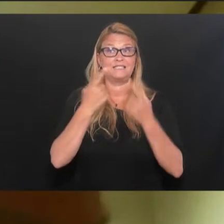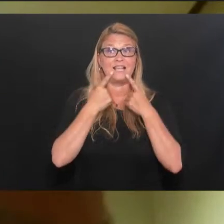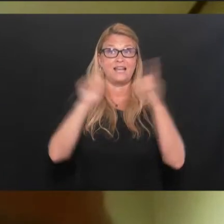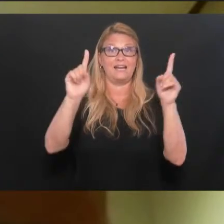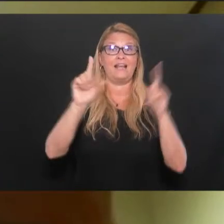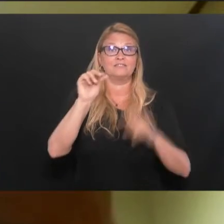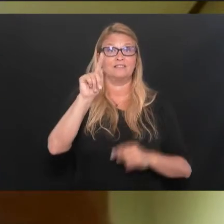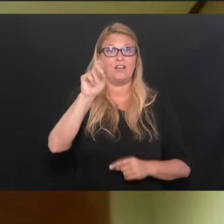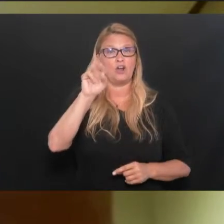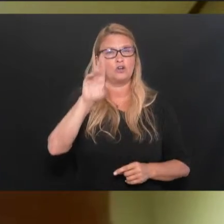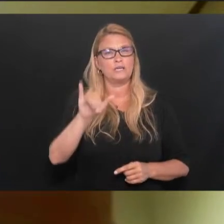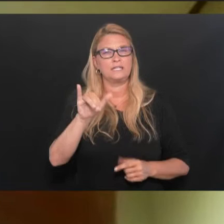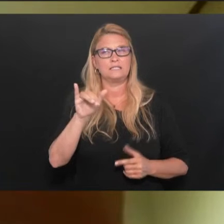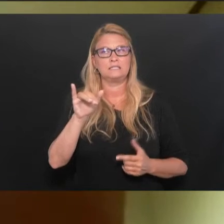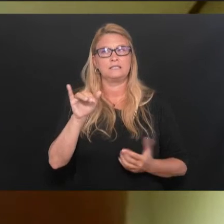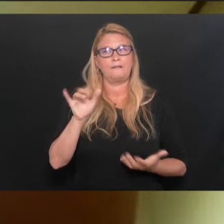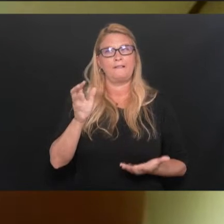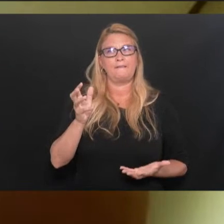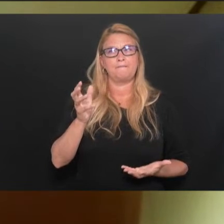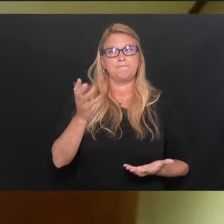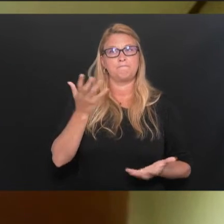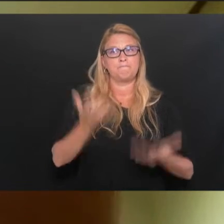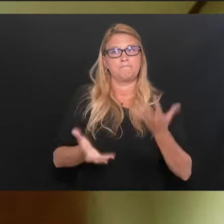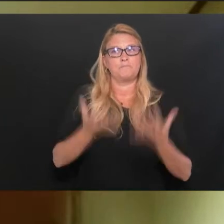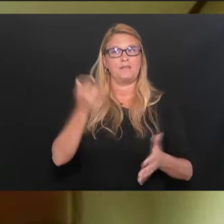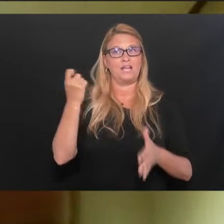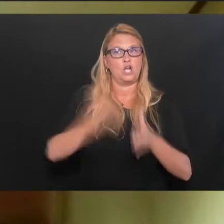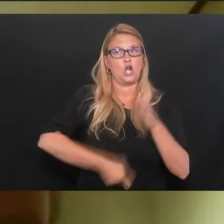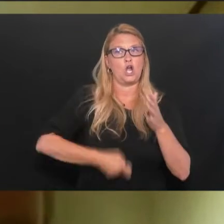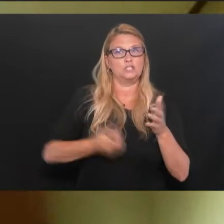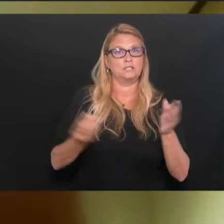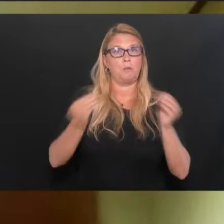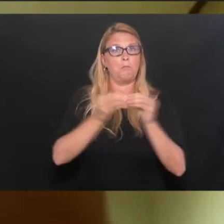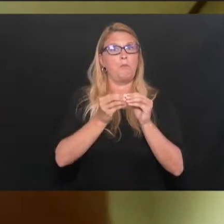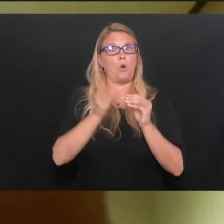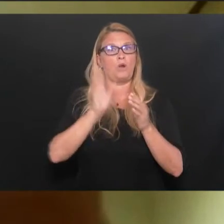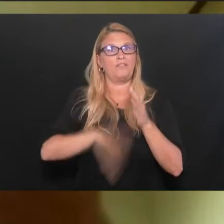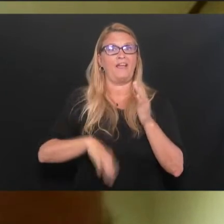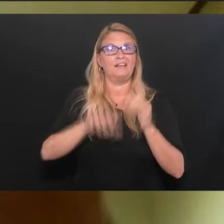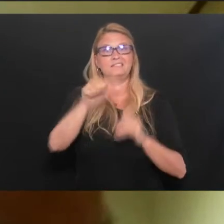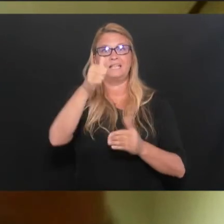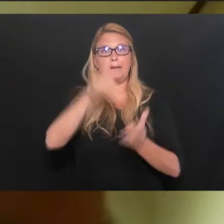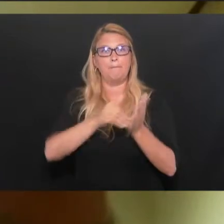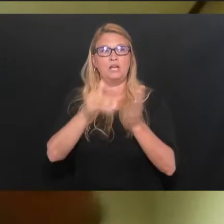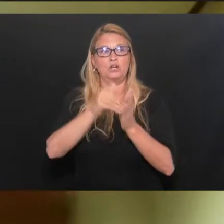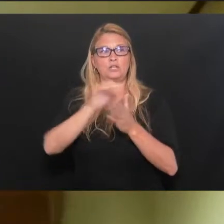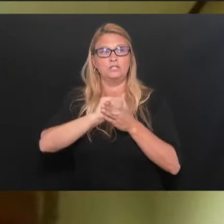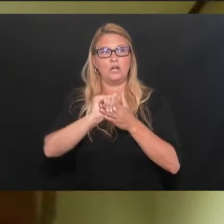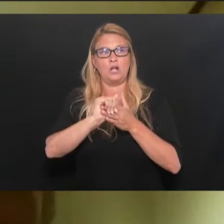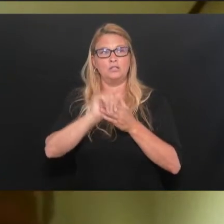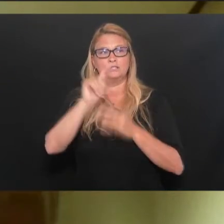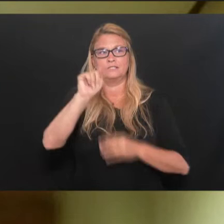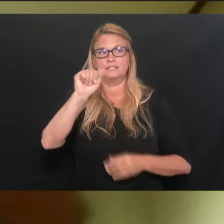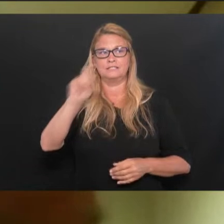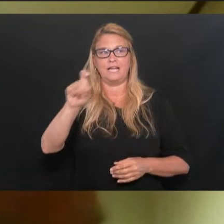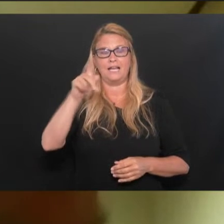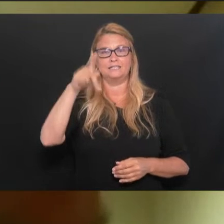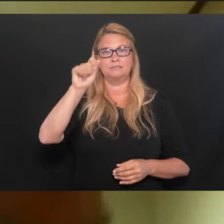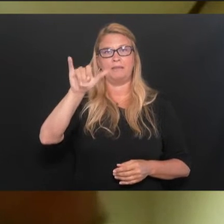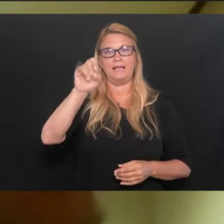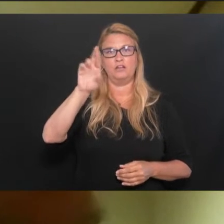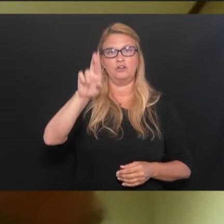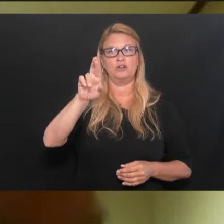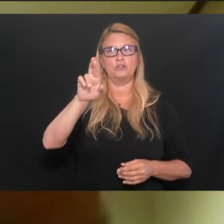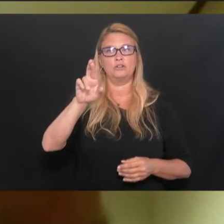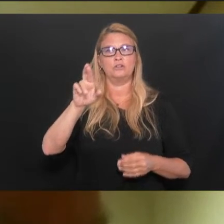announced. Considering this will cost more than $10 million in taxpayer money to complete the